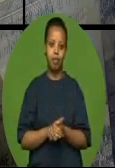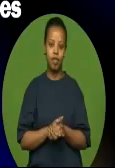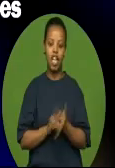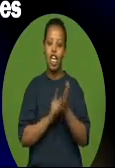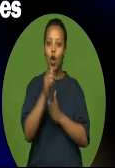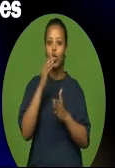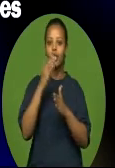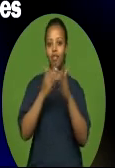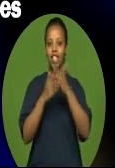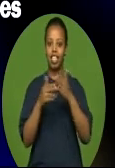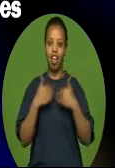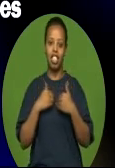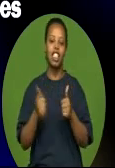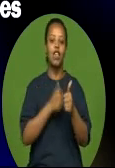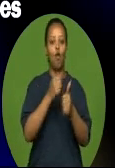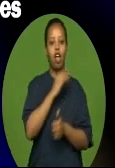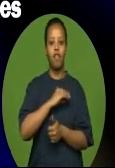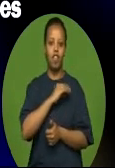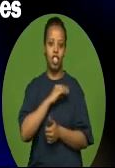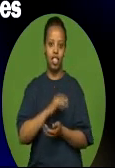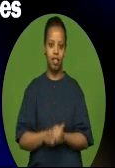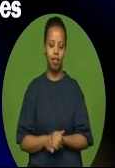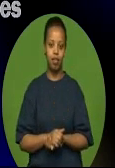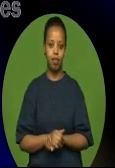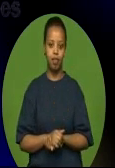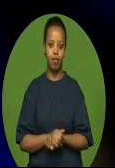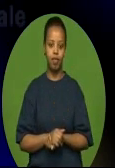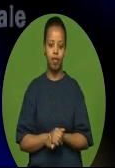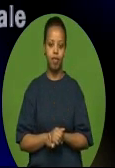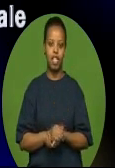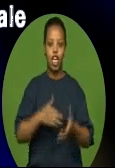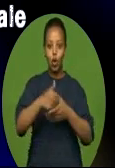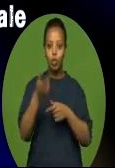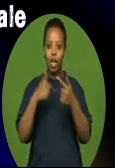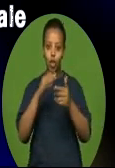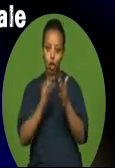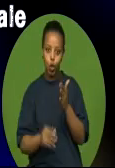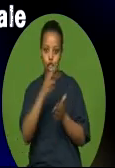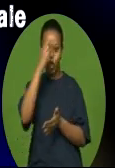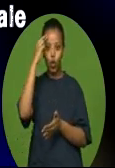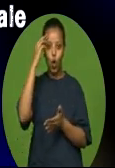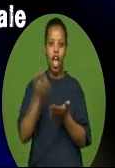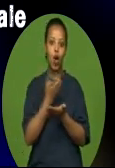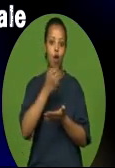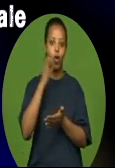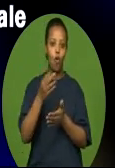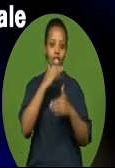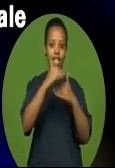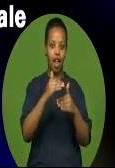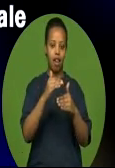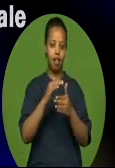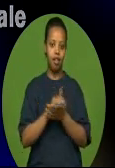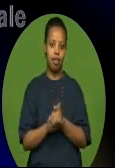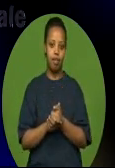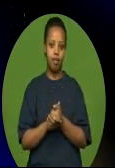diskette. Growth stage has the following features. Cost becomes reduced due to economics